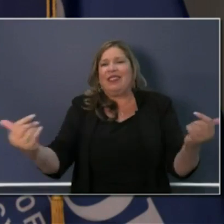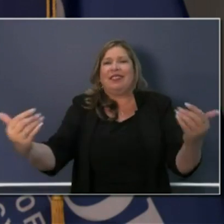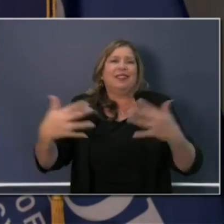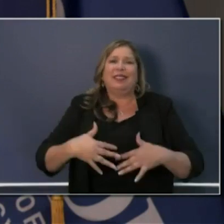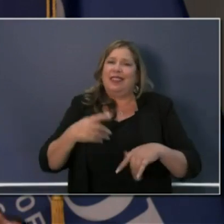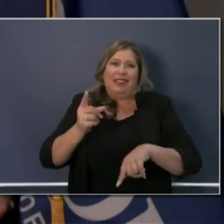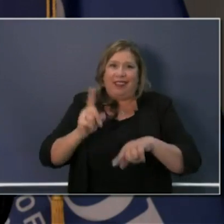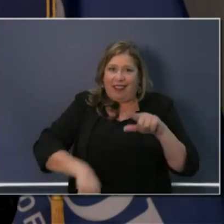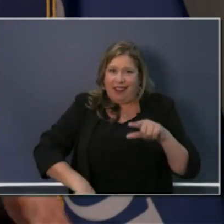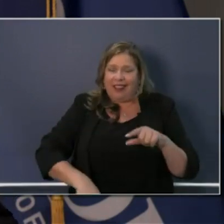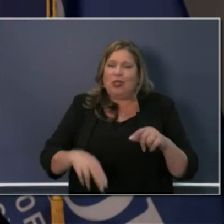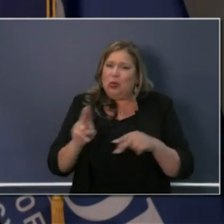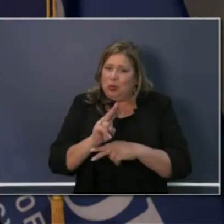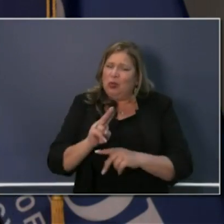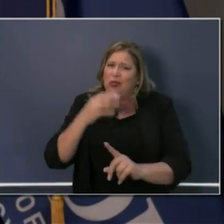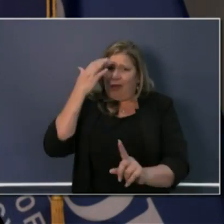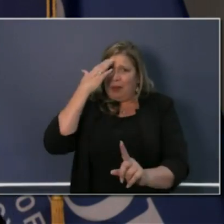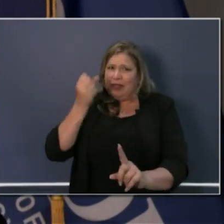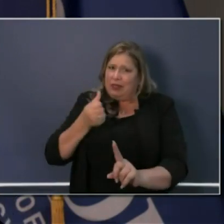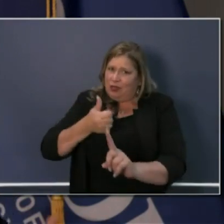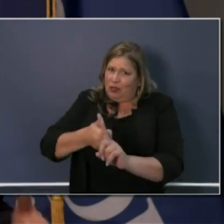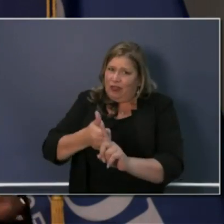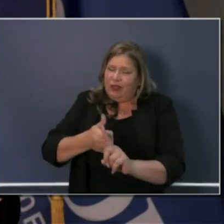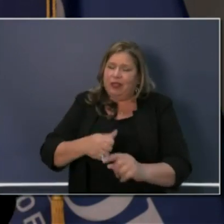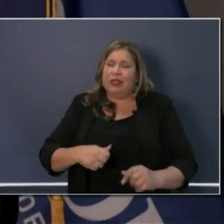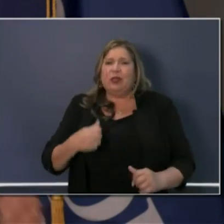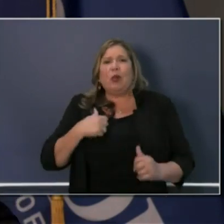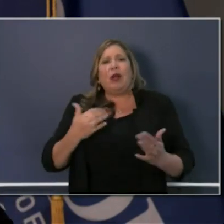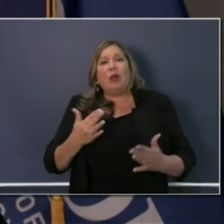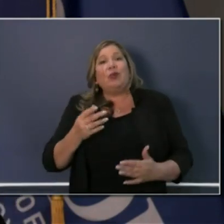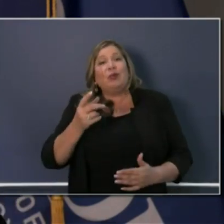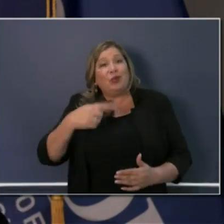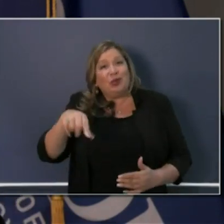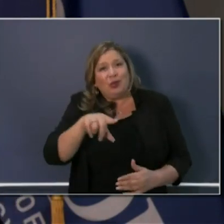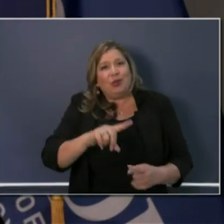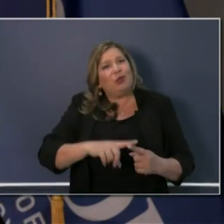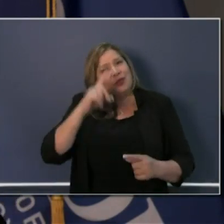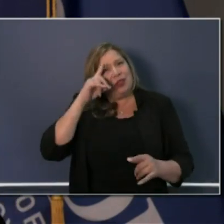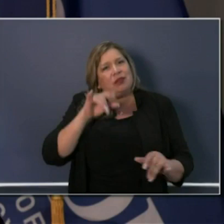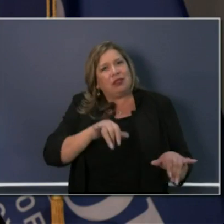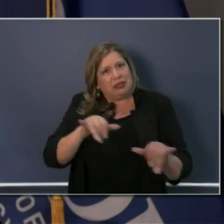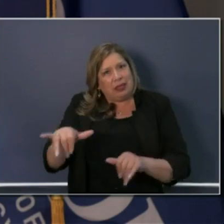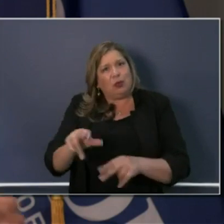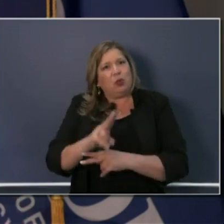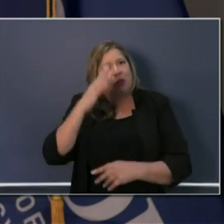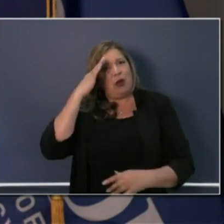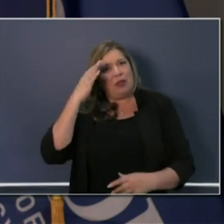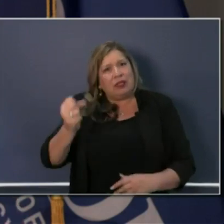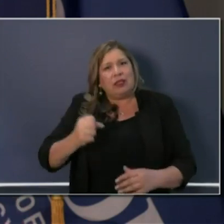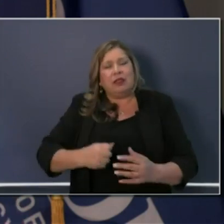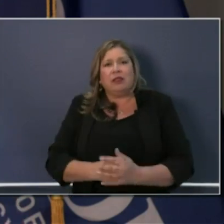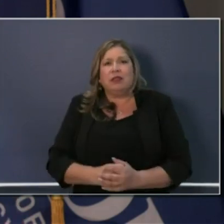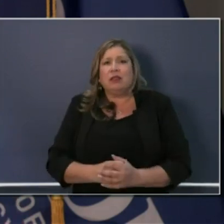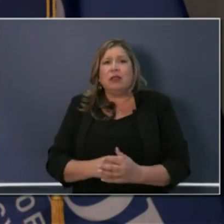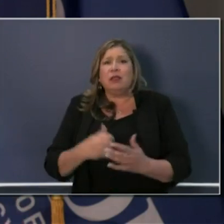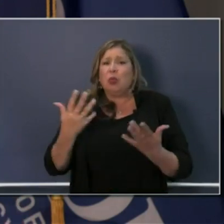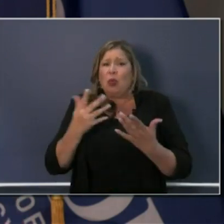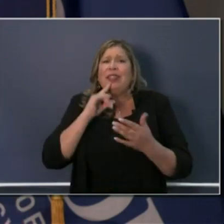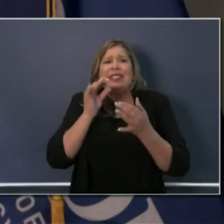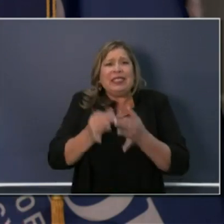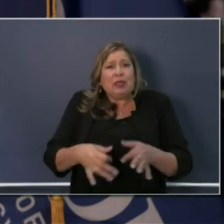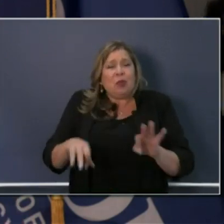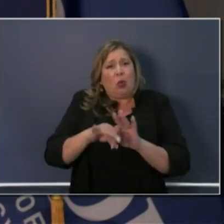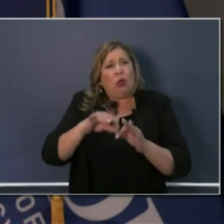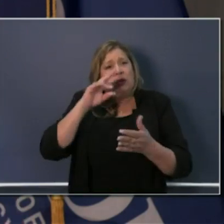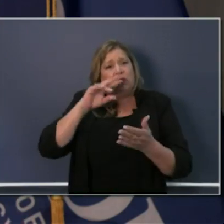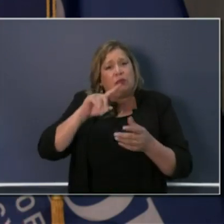over. Use your common sense. And I want to encourage people to think accordingly. What is essential and non-essential